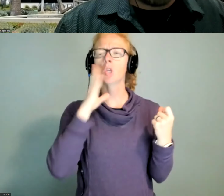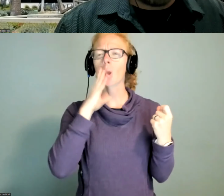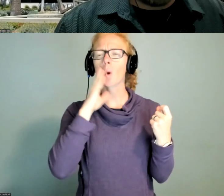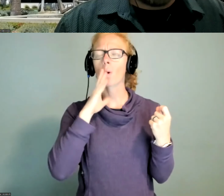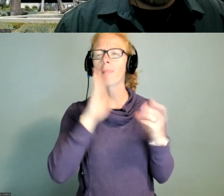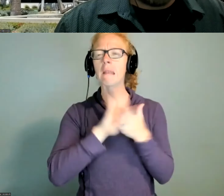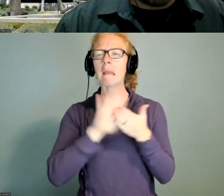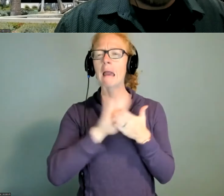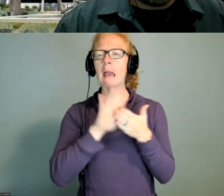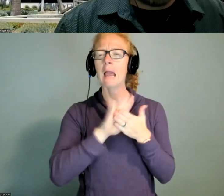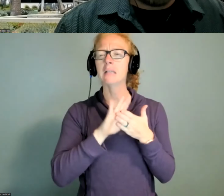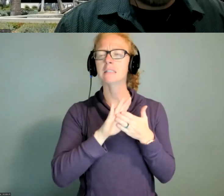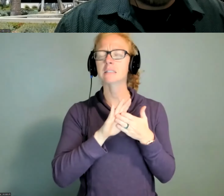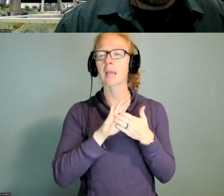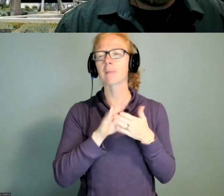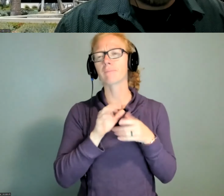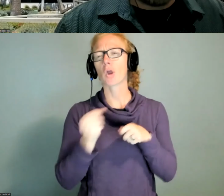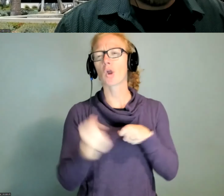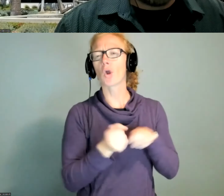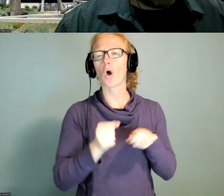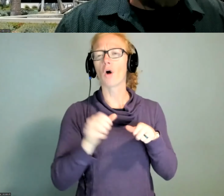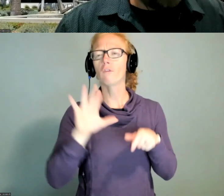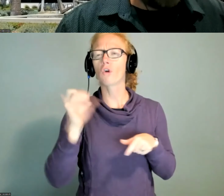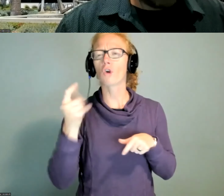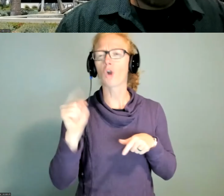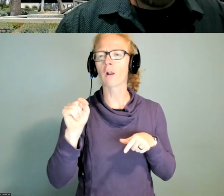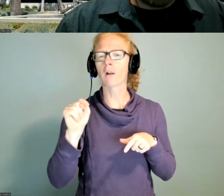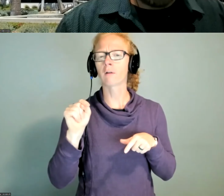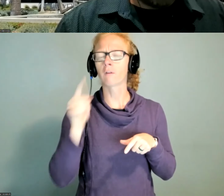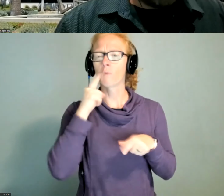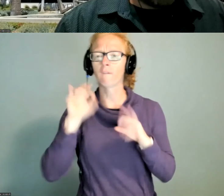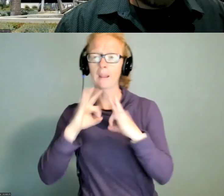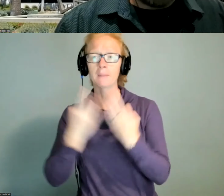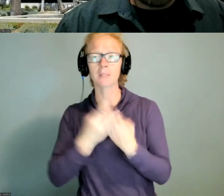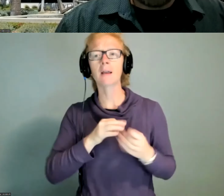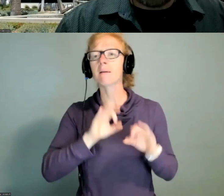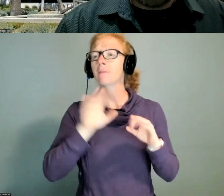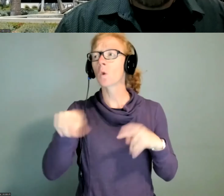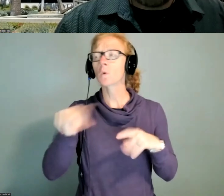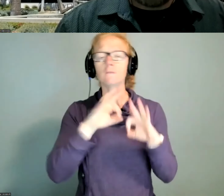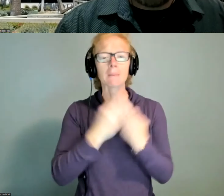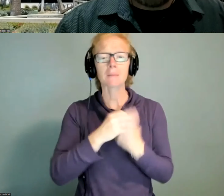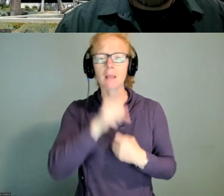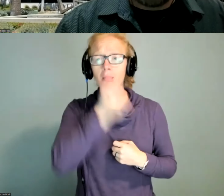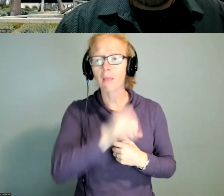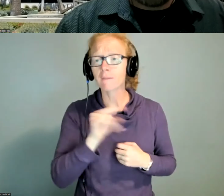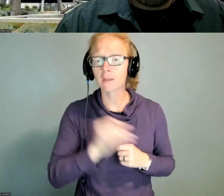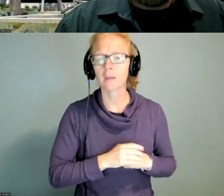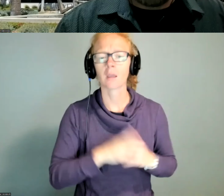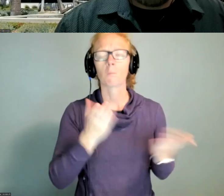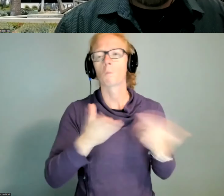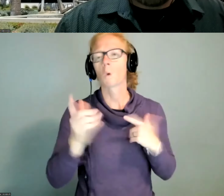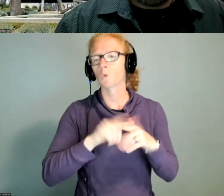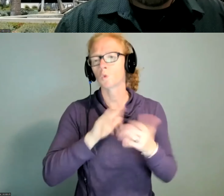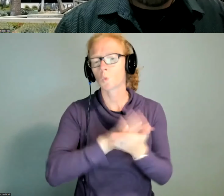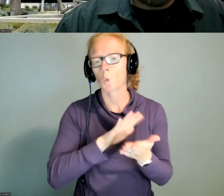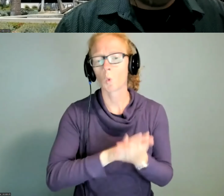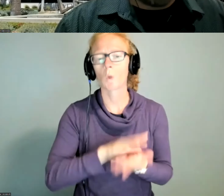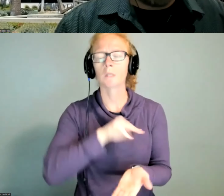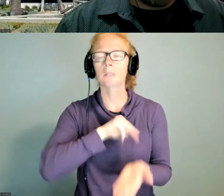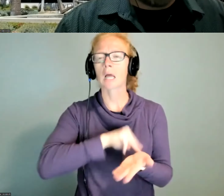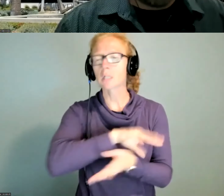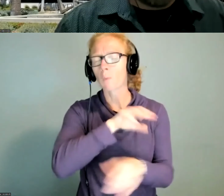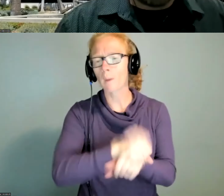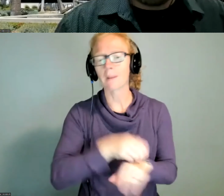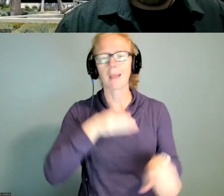of vehicles, and families absolutely loved it. I mean, they used it to take their children to school, to go to doctor's appointments,